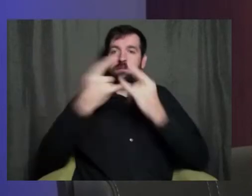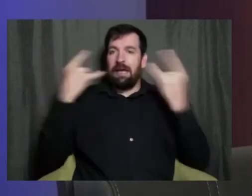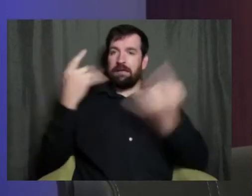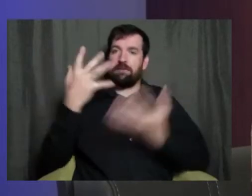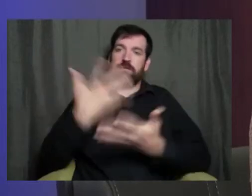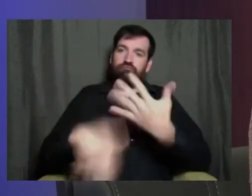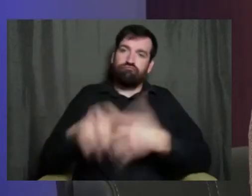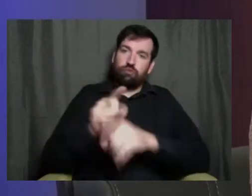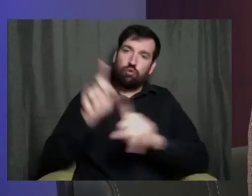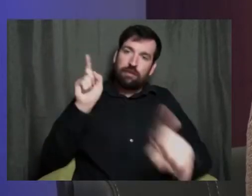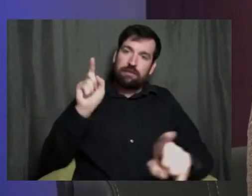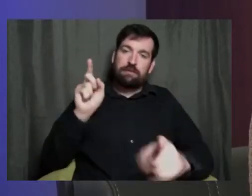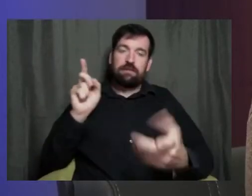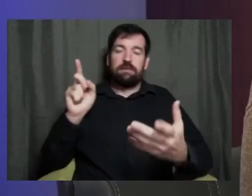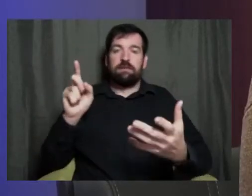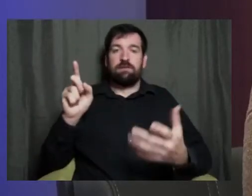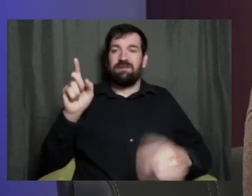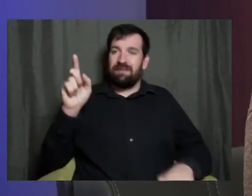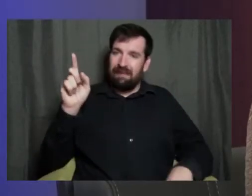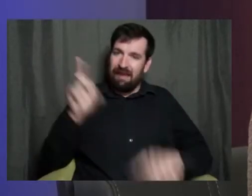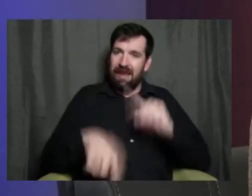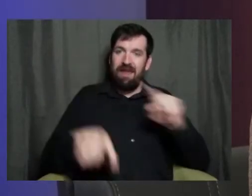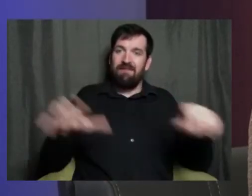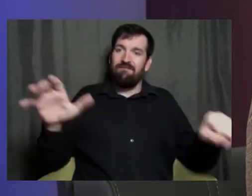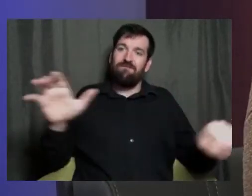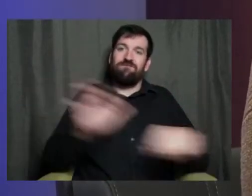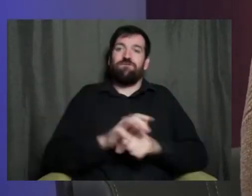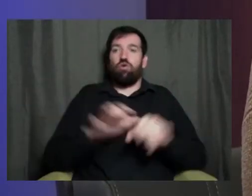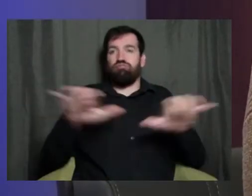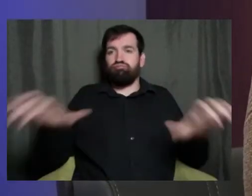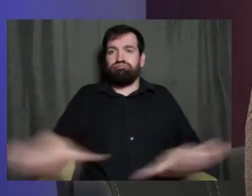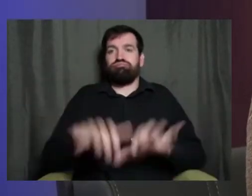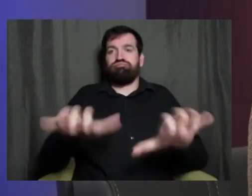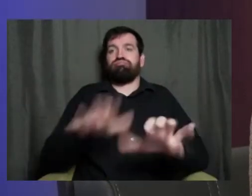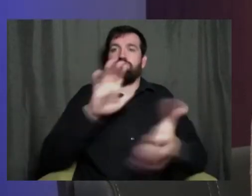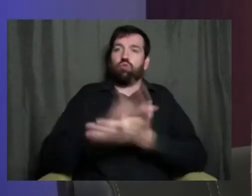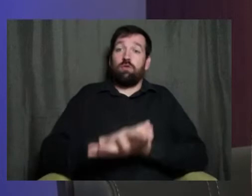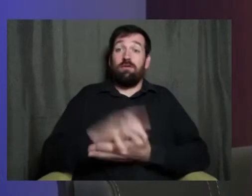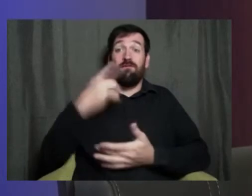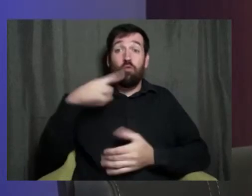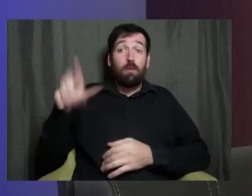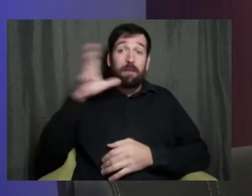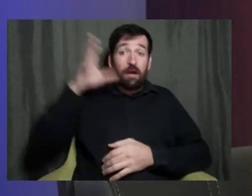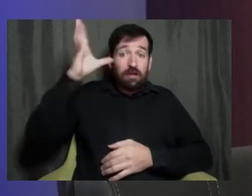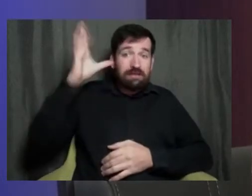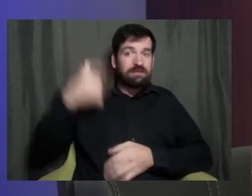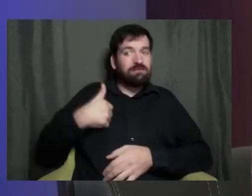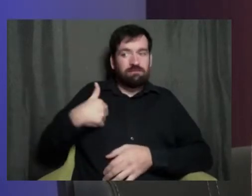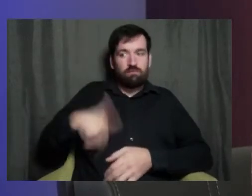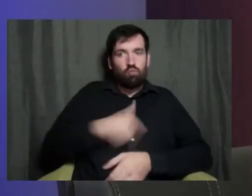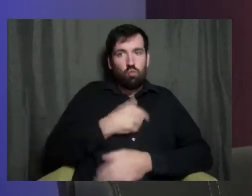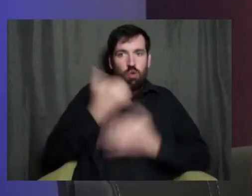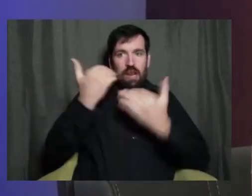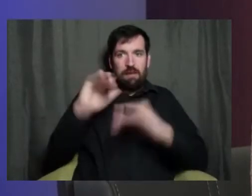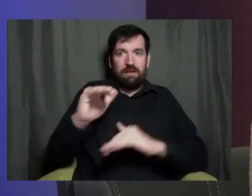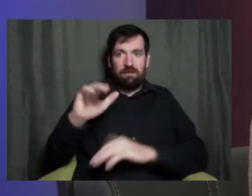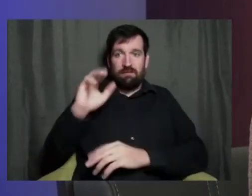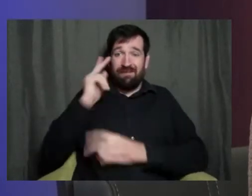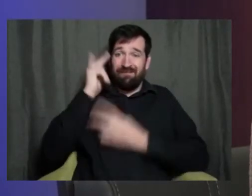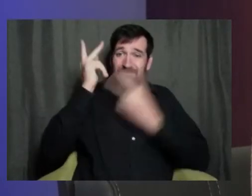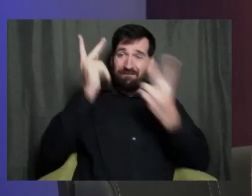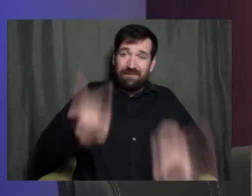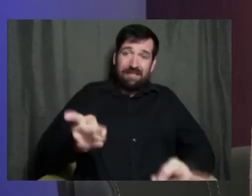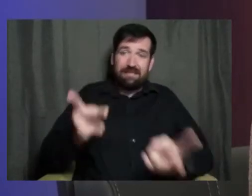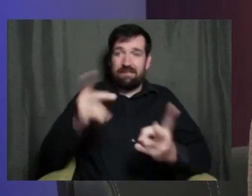and not able to do the full force of what school offers. And for parents, we are limited in our ability to see our kids at school because we will still